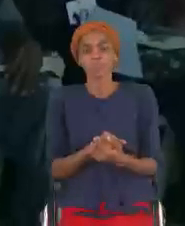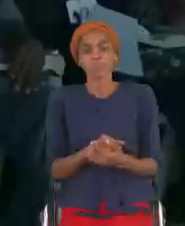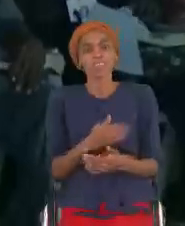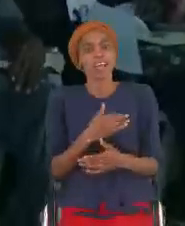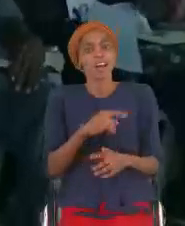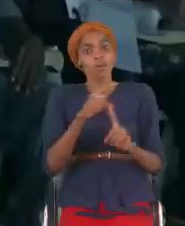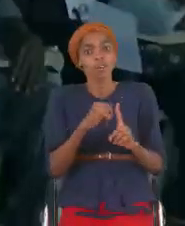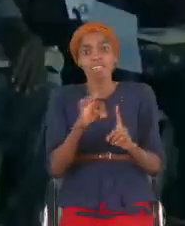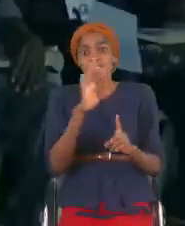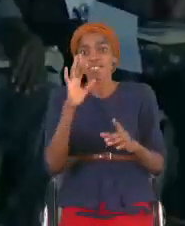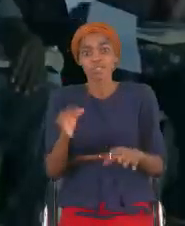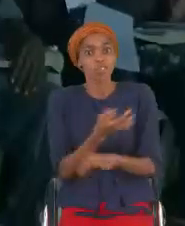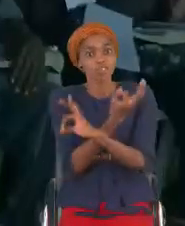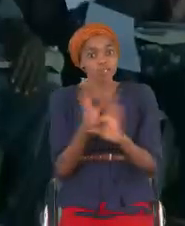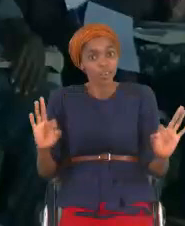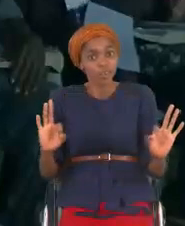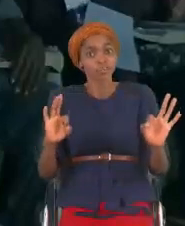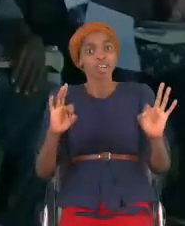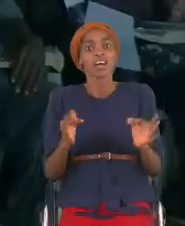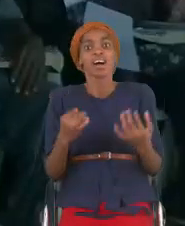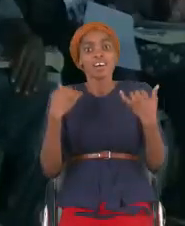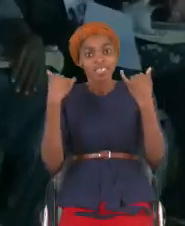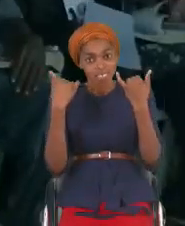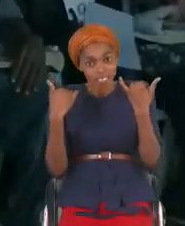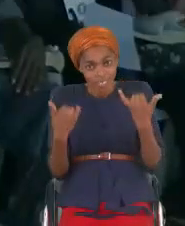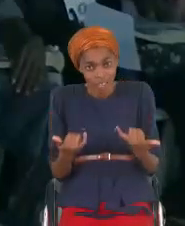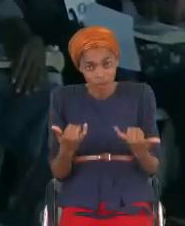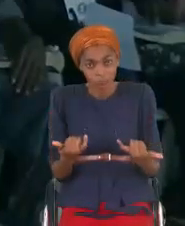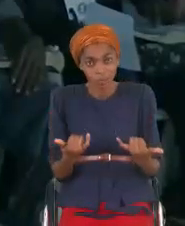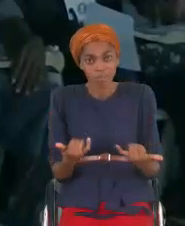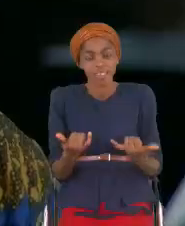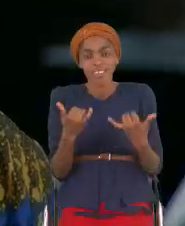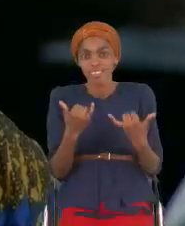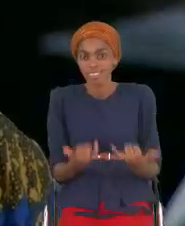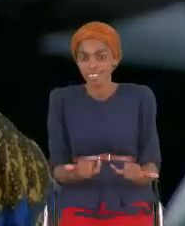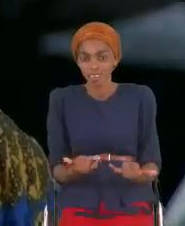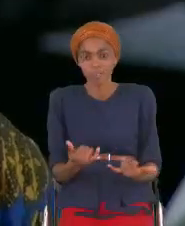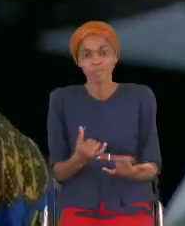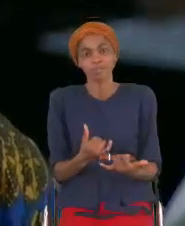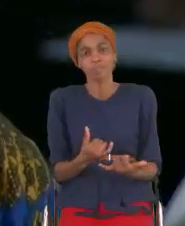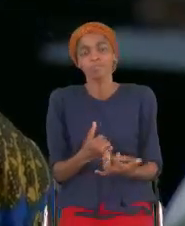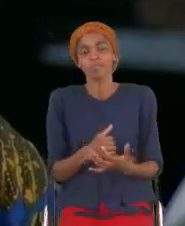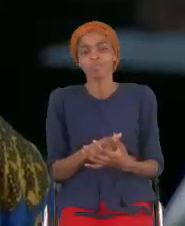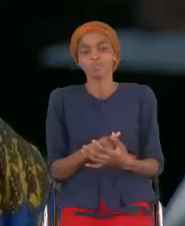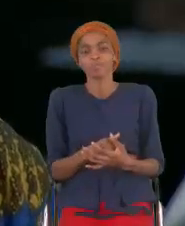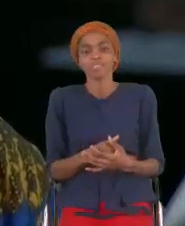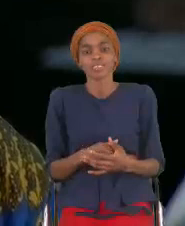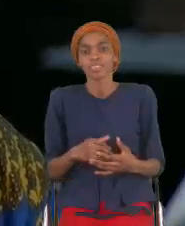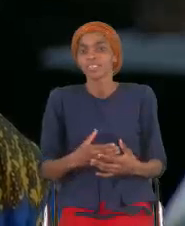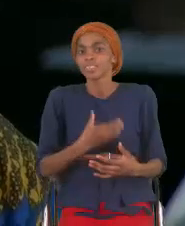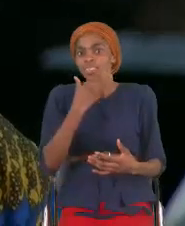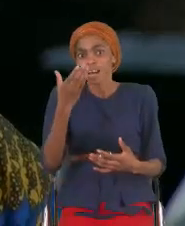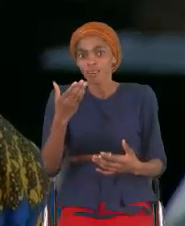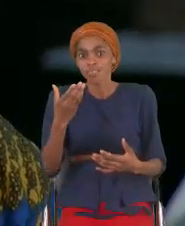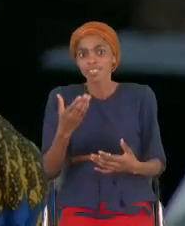when is your emancipation and supernatural liberation? This same hour. Shout that out.